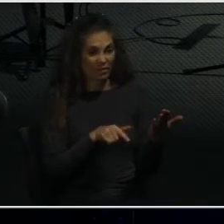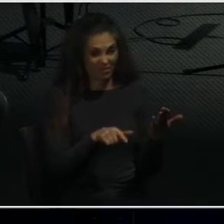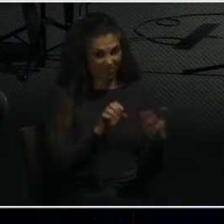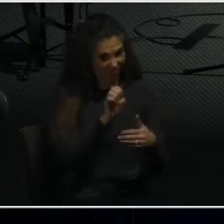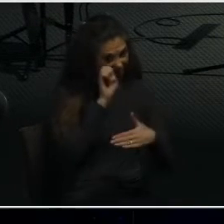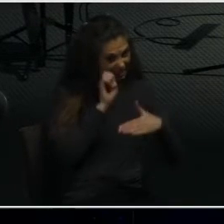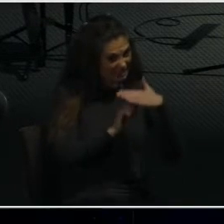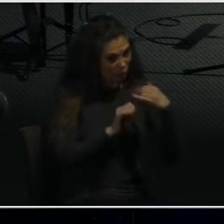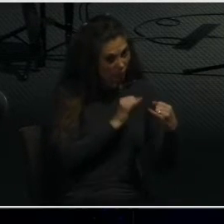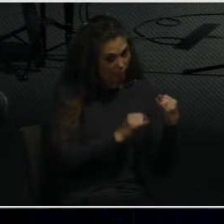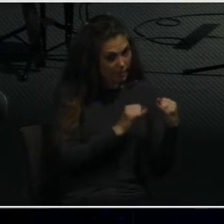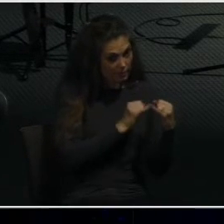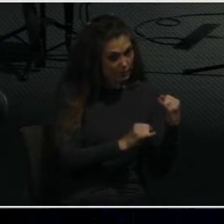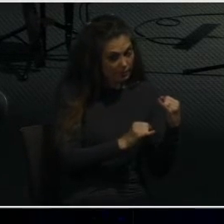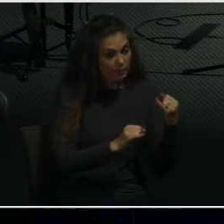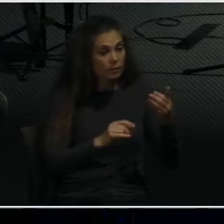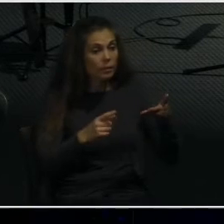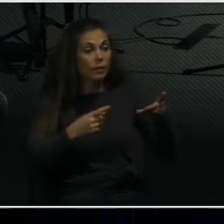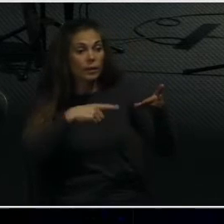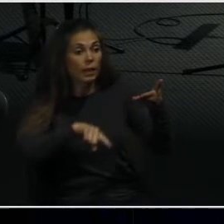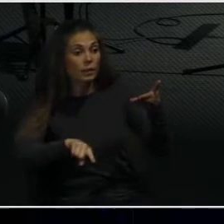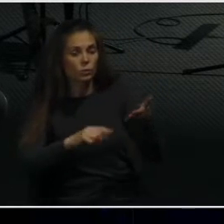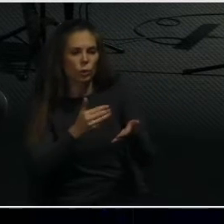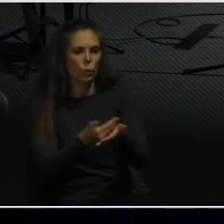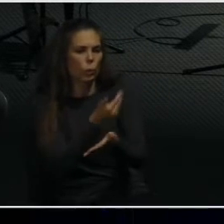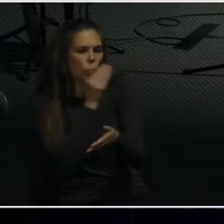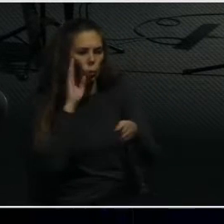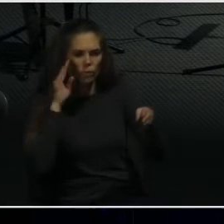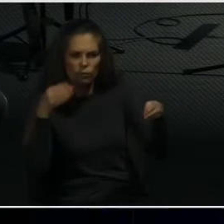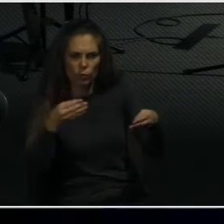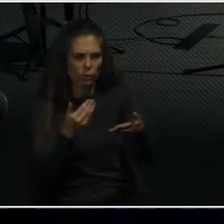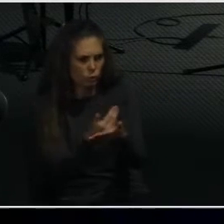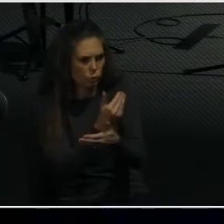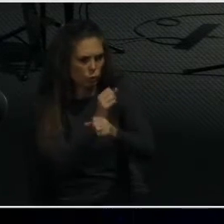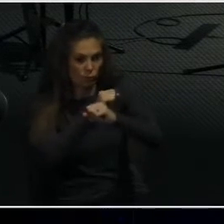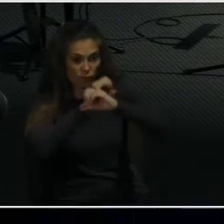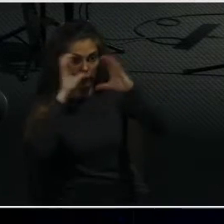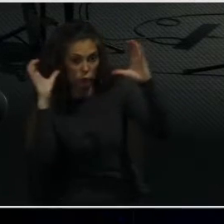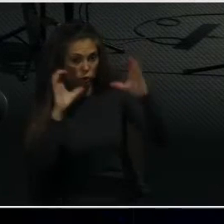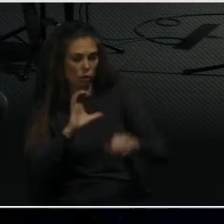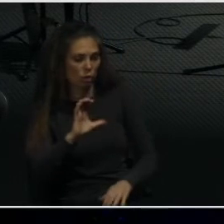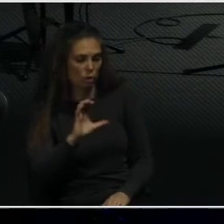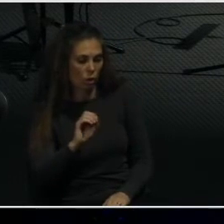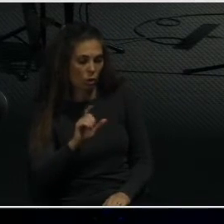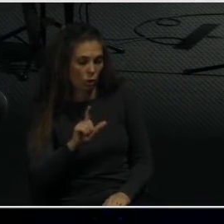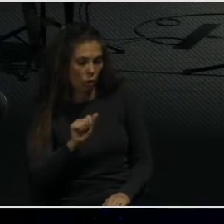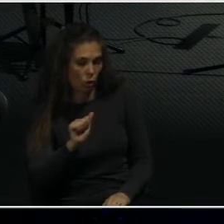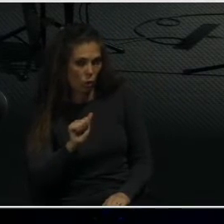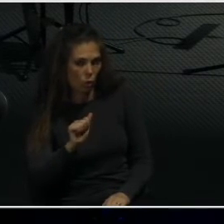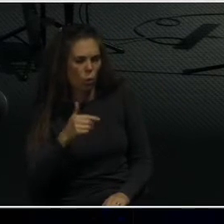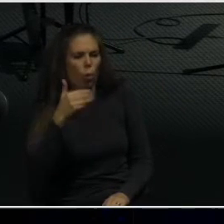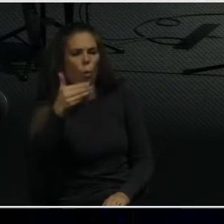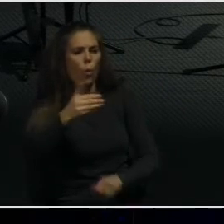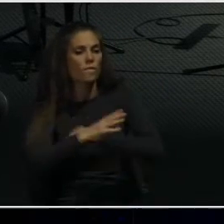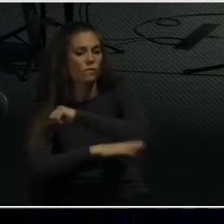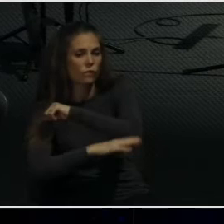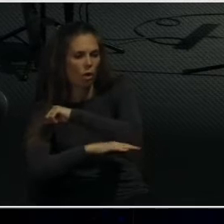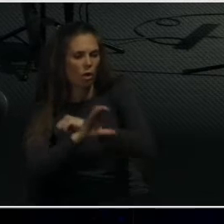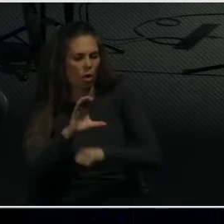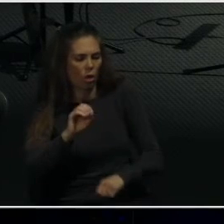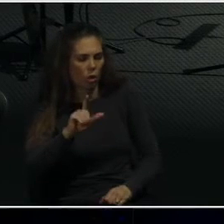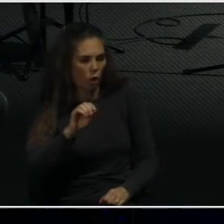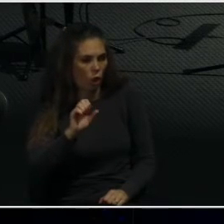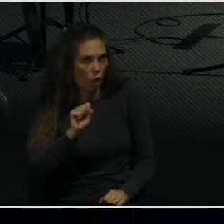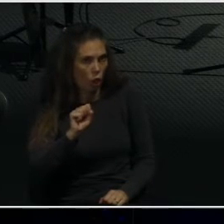we'll be starting with a new focus on a new vision, and we're going into the book of Colossians in the fall. But today,